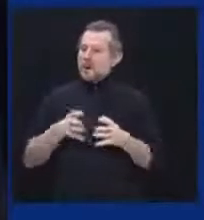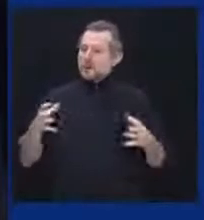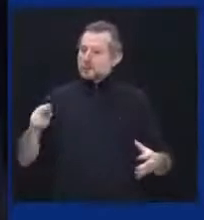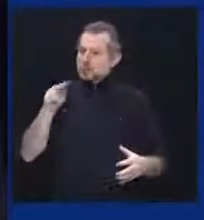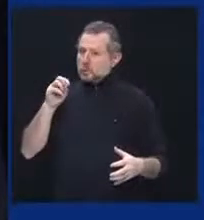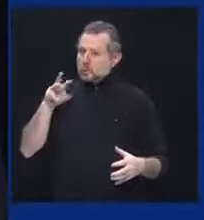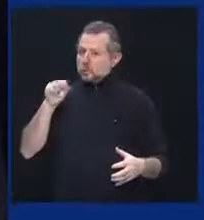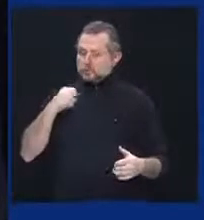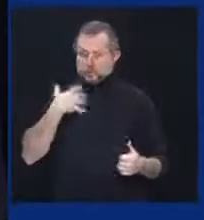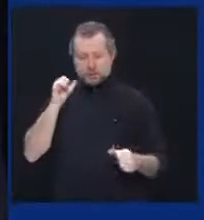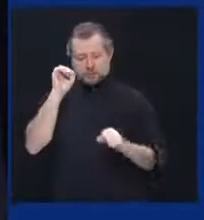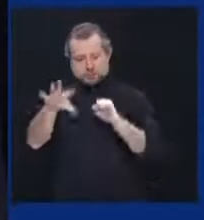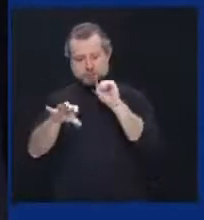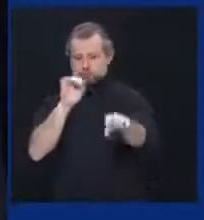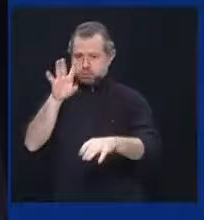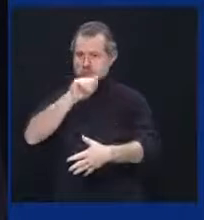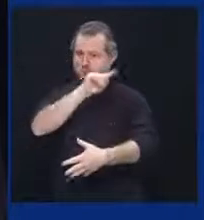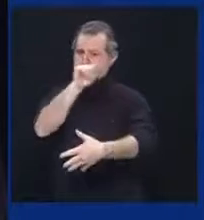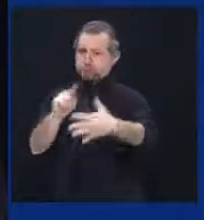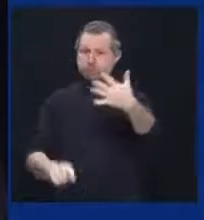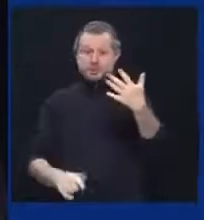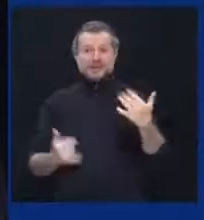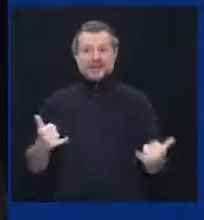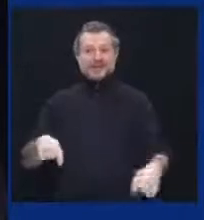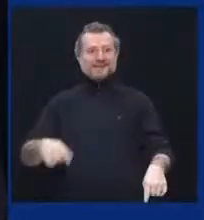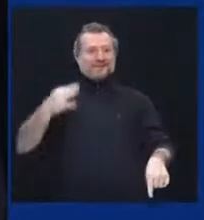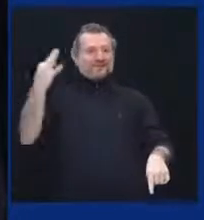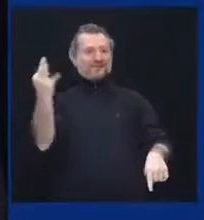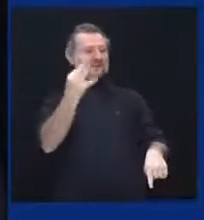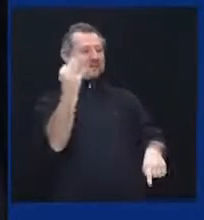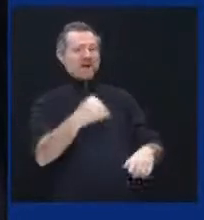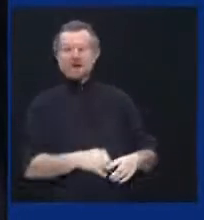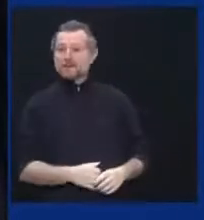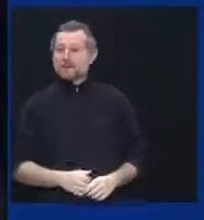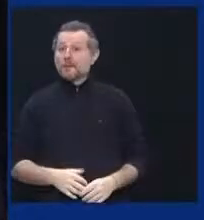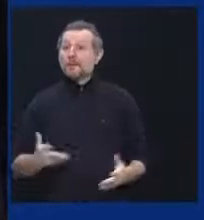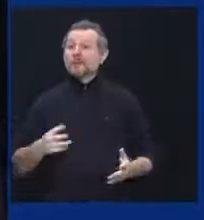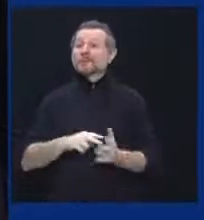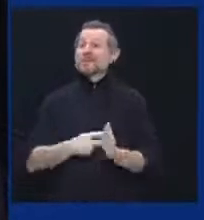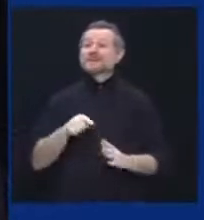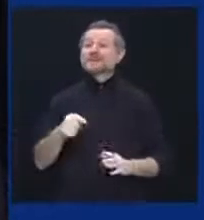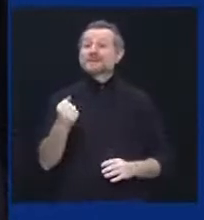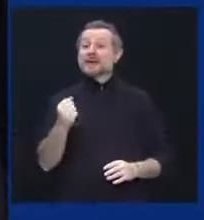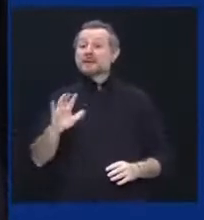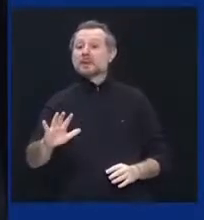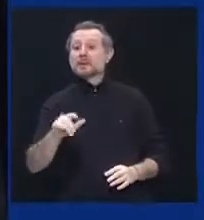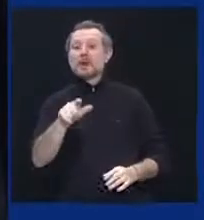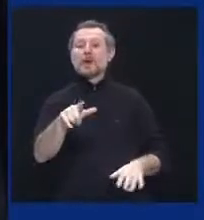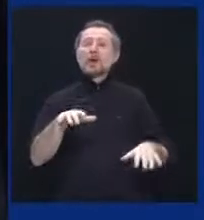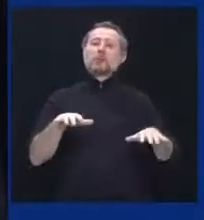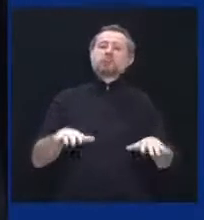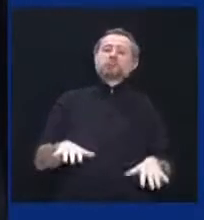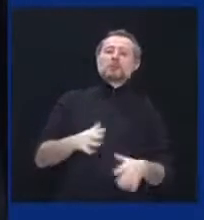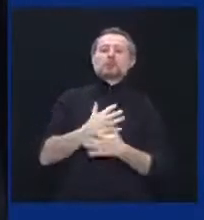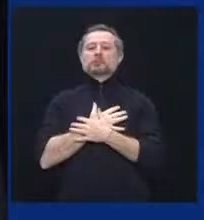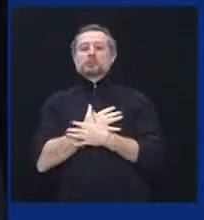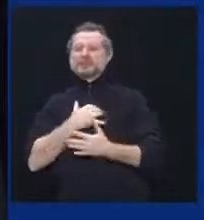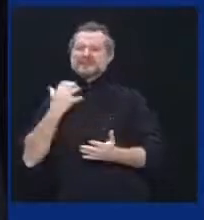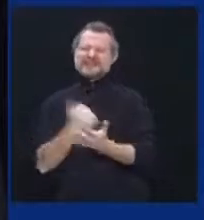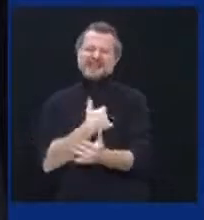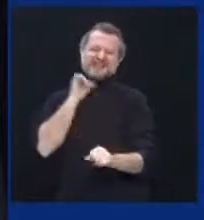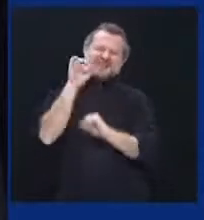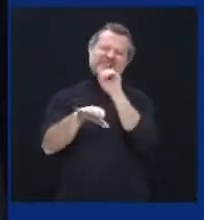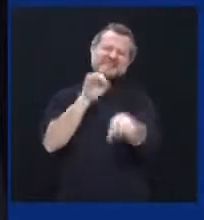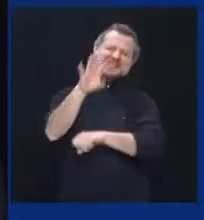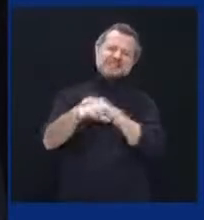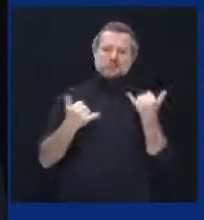this Friday, just before the weekend. This way we can all have a nice quiet weekend. Get everything done today. I wish